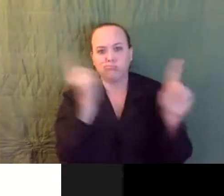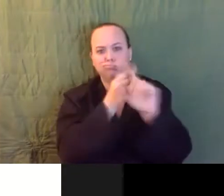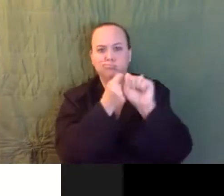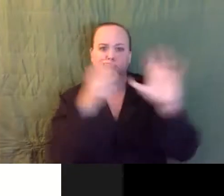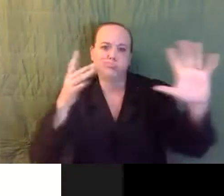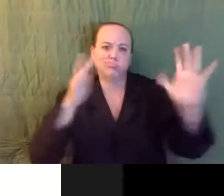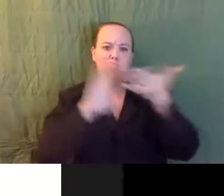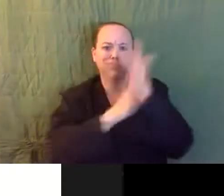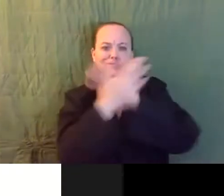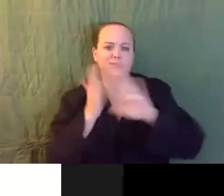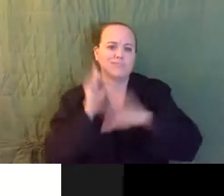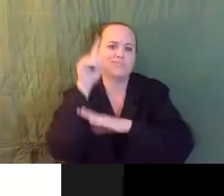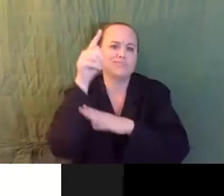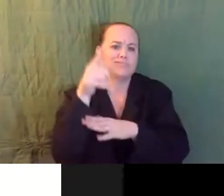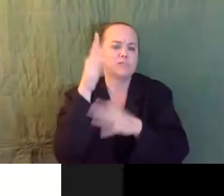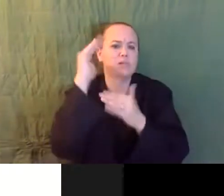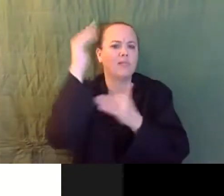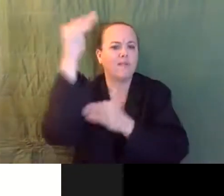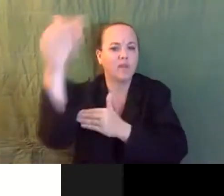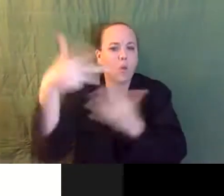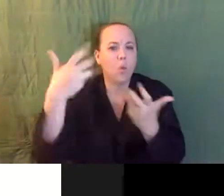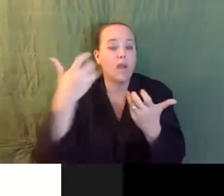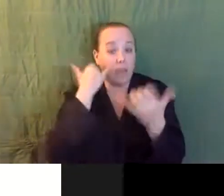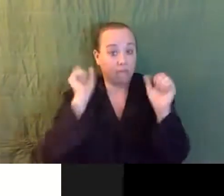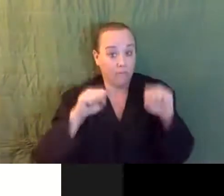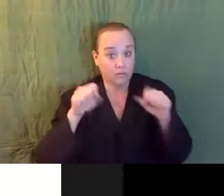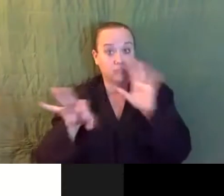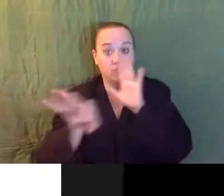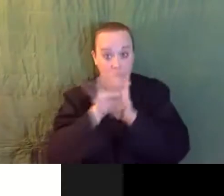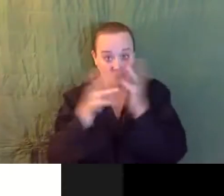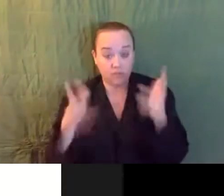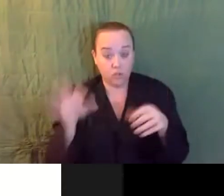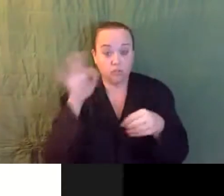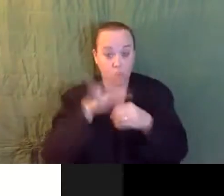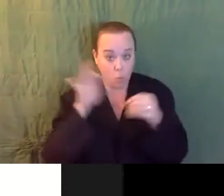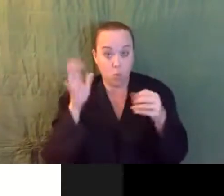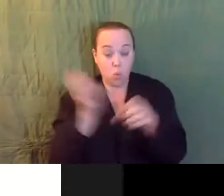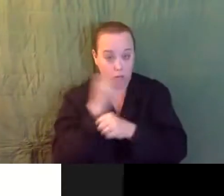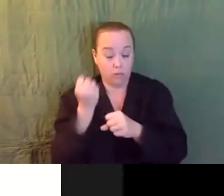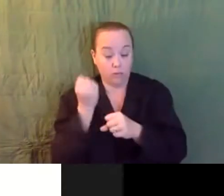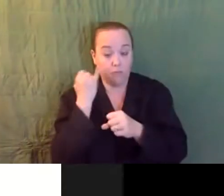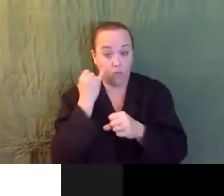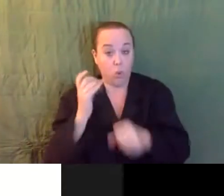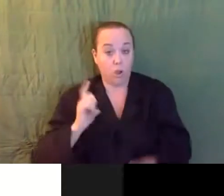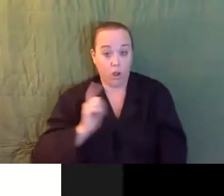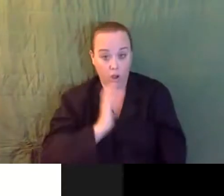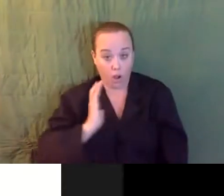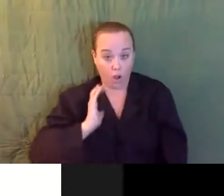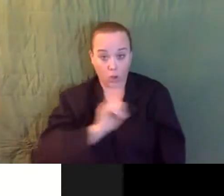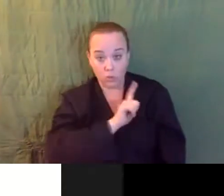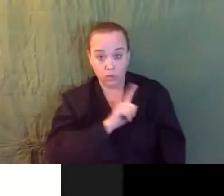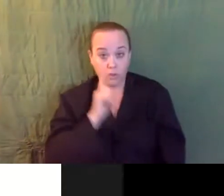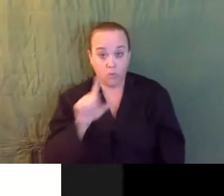that. If you are able to serve on the city council for those number